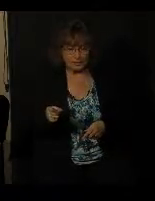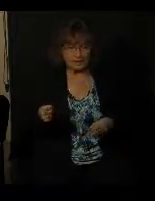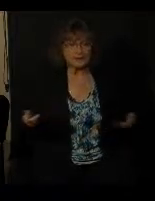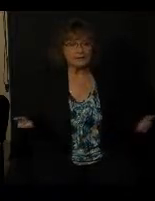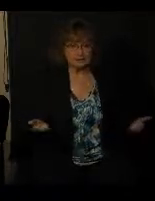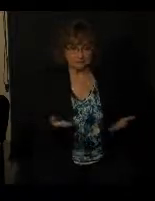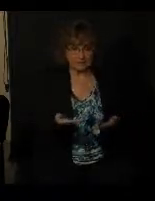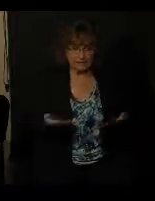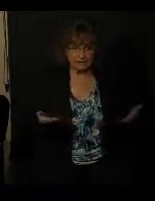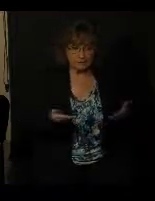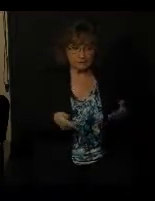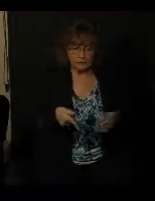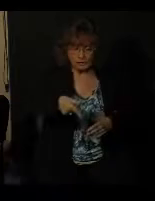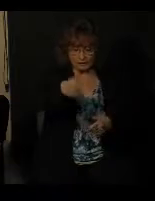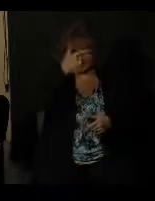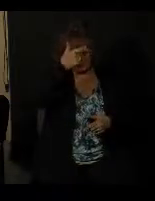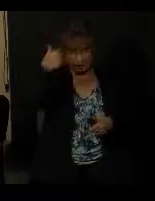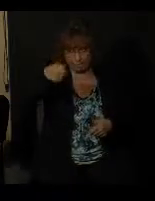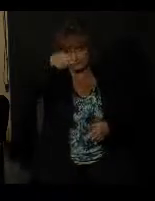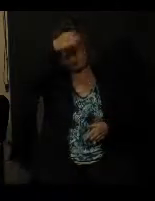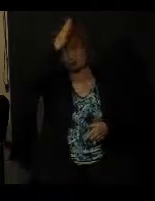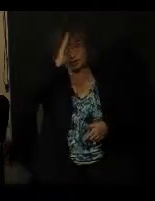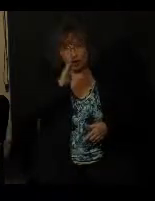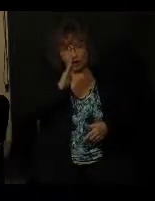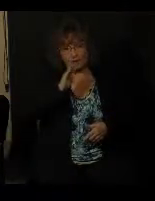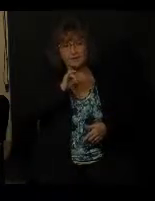The ranch doesn't exist because of us.